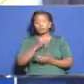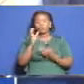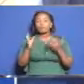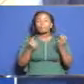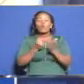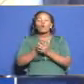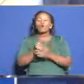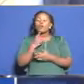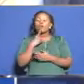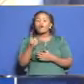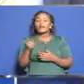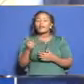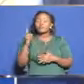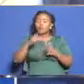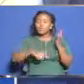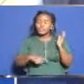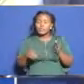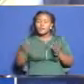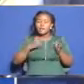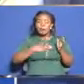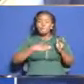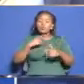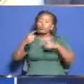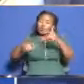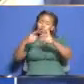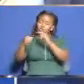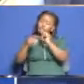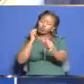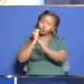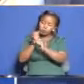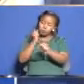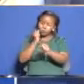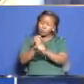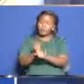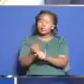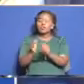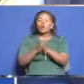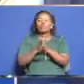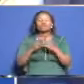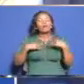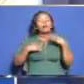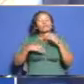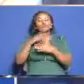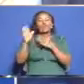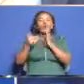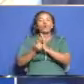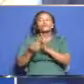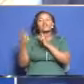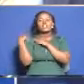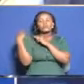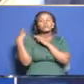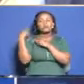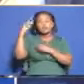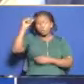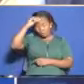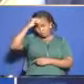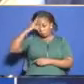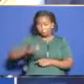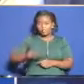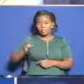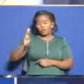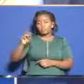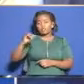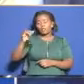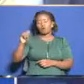is that I continue to be in office to execute the powers and functions of the governor of Wajir County